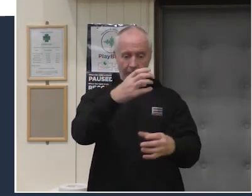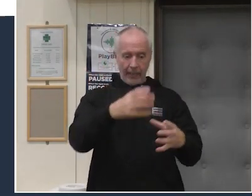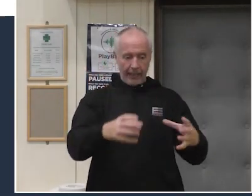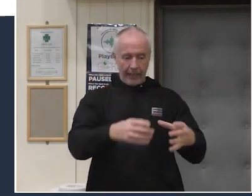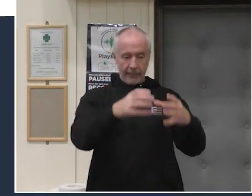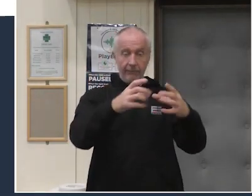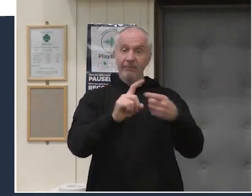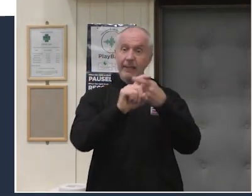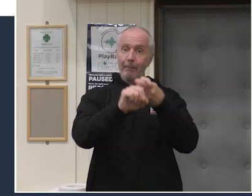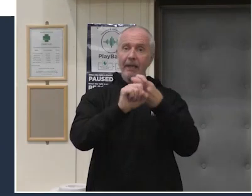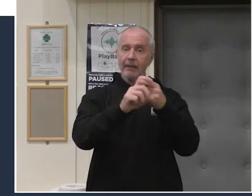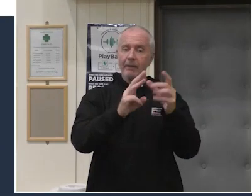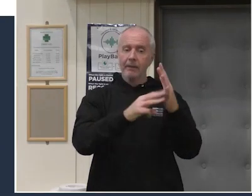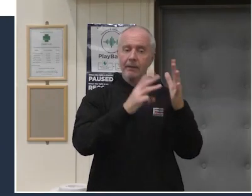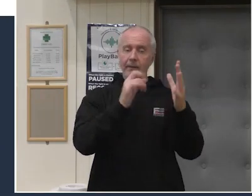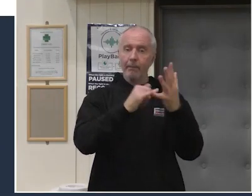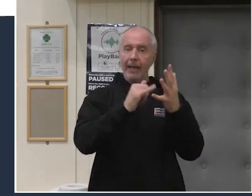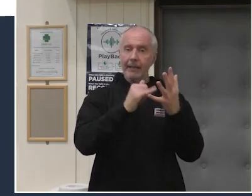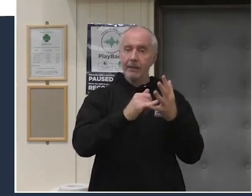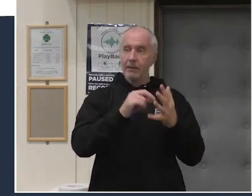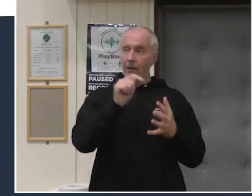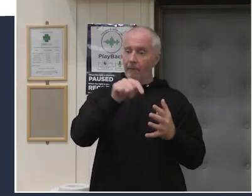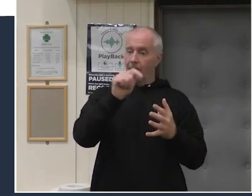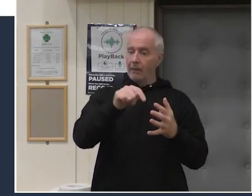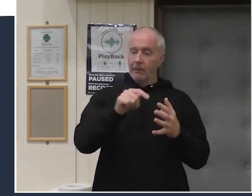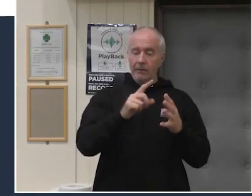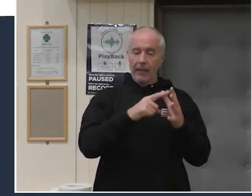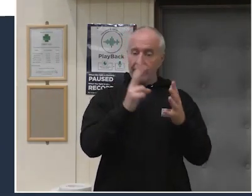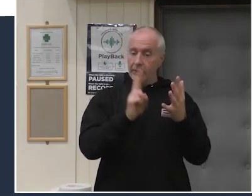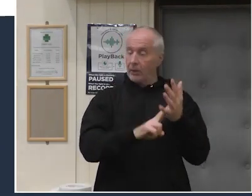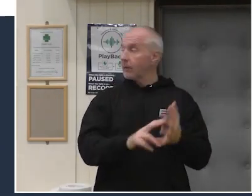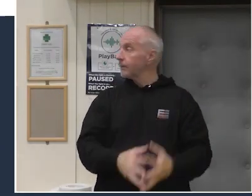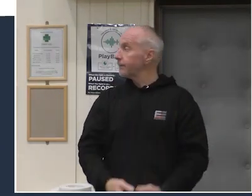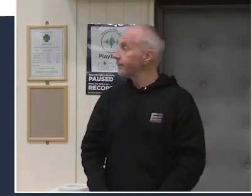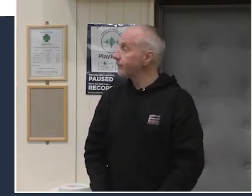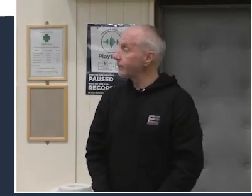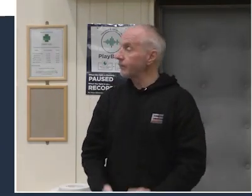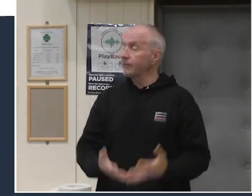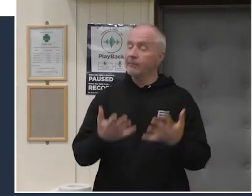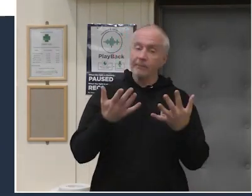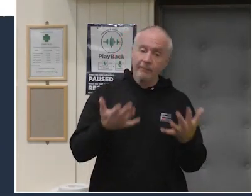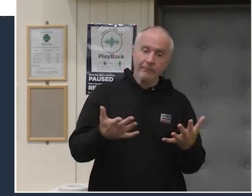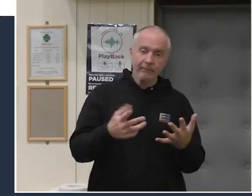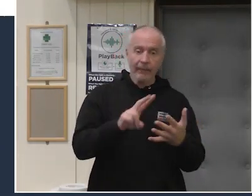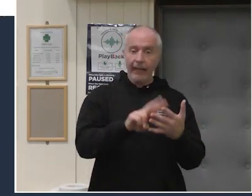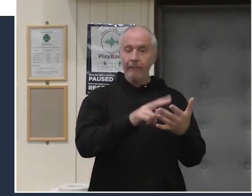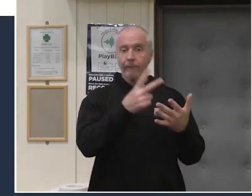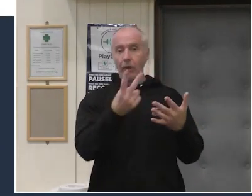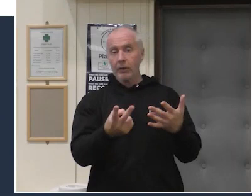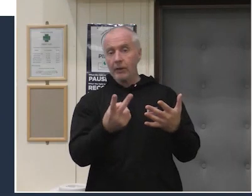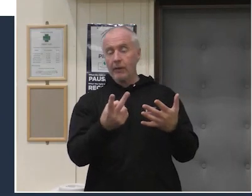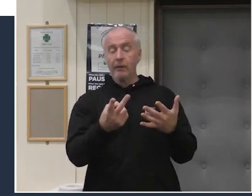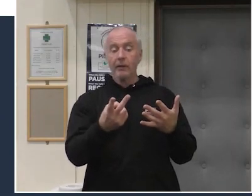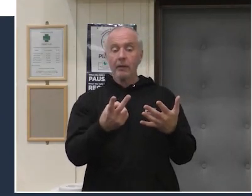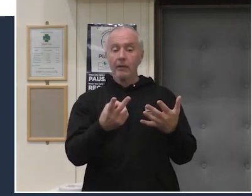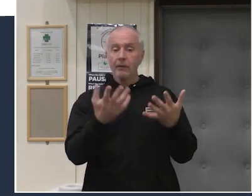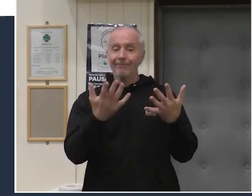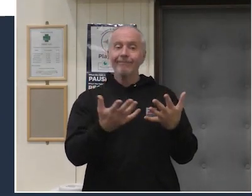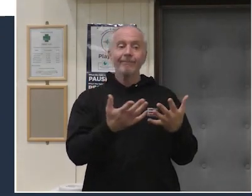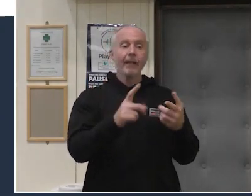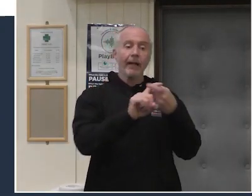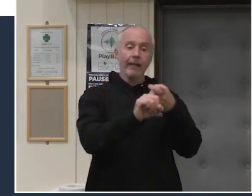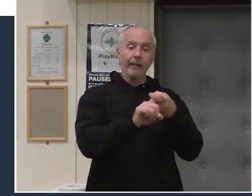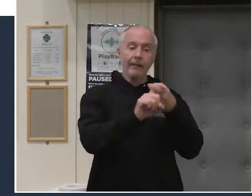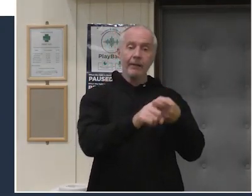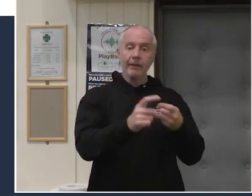axion. Inversely proportional, albeit, so the heavier the axion is, the less